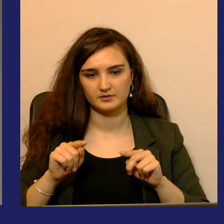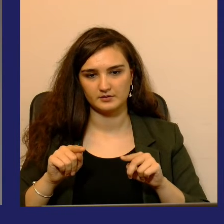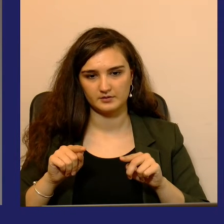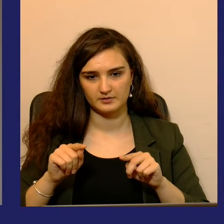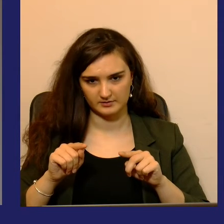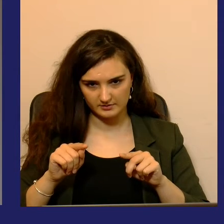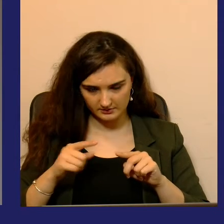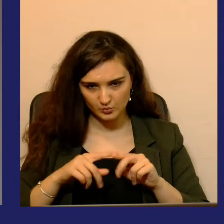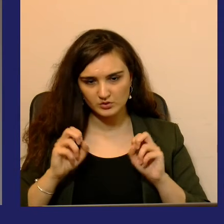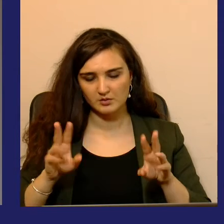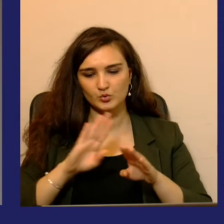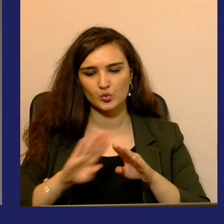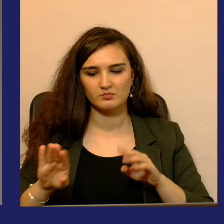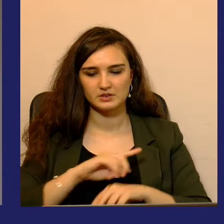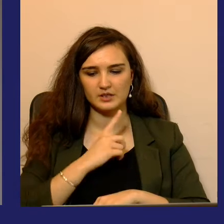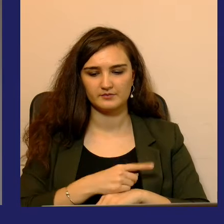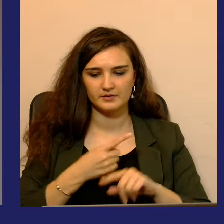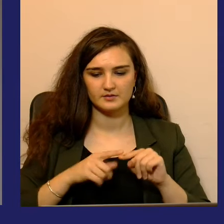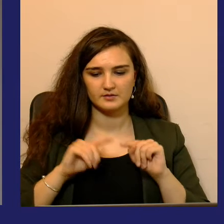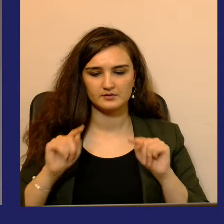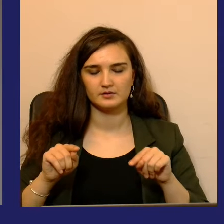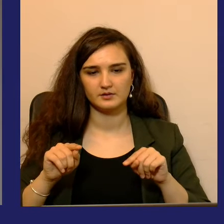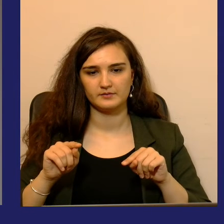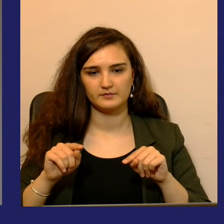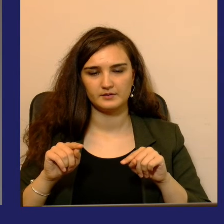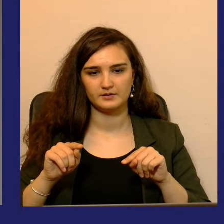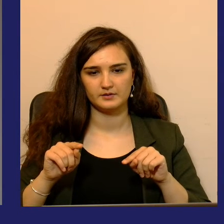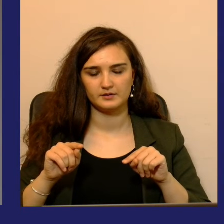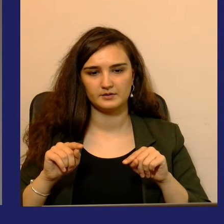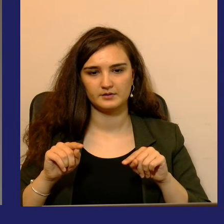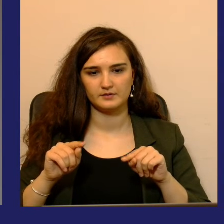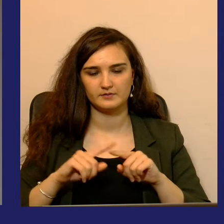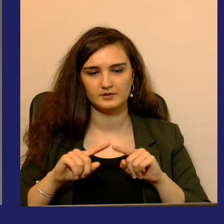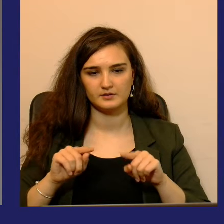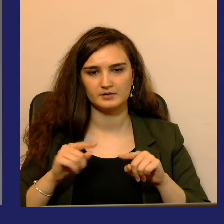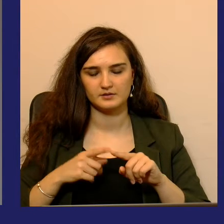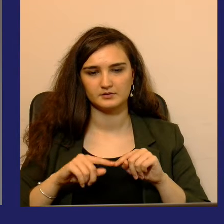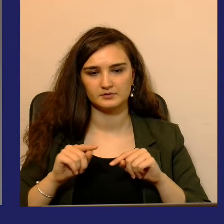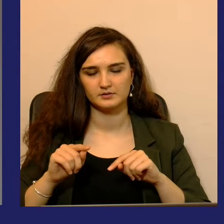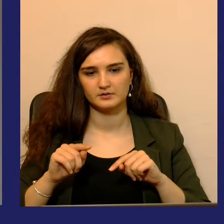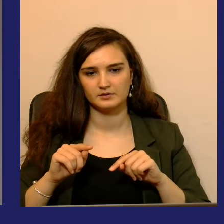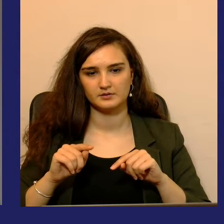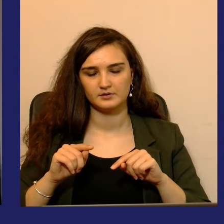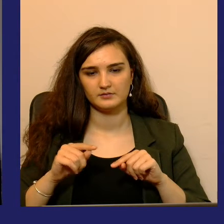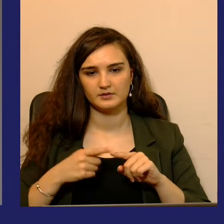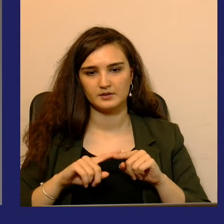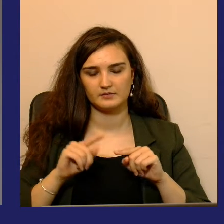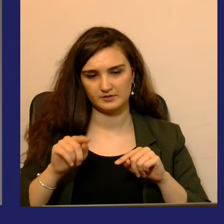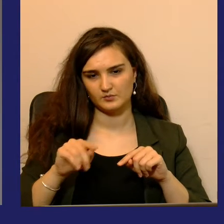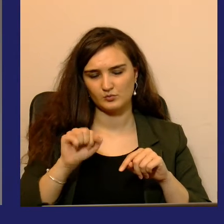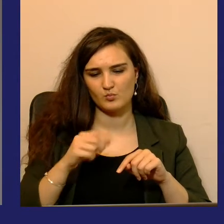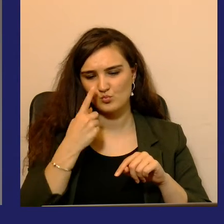either intentionally or under duress, could be required to act in the interest of a ruling party rather than the